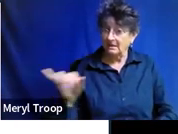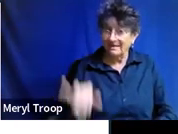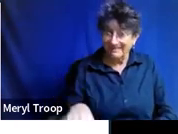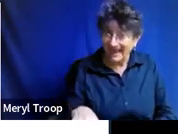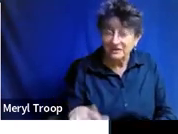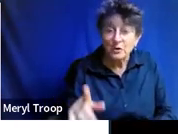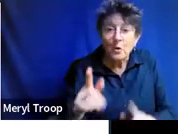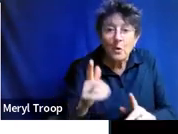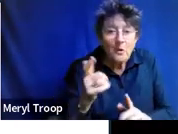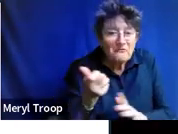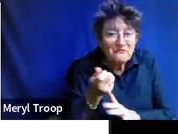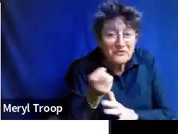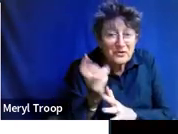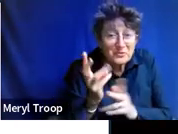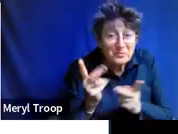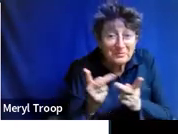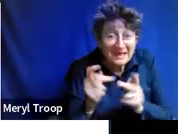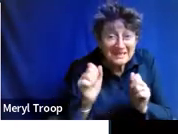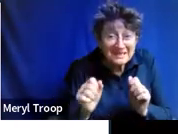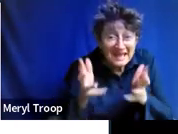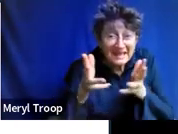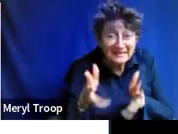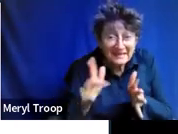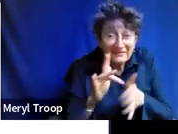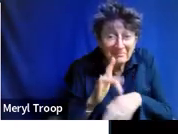in the IEP that can actually be blank.